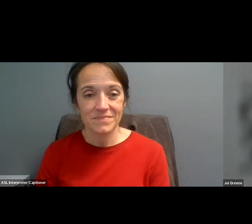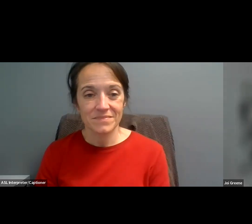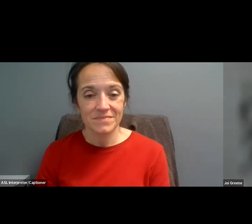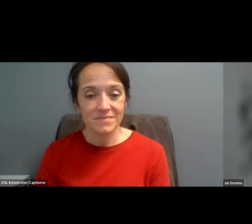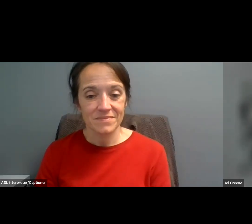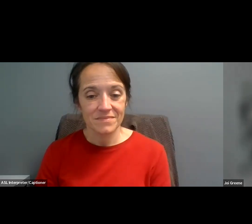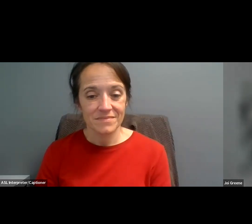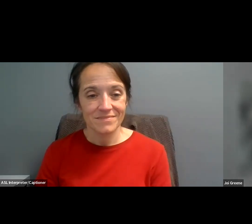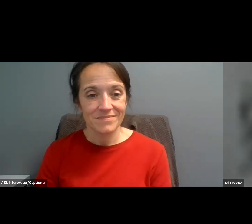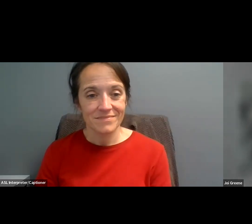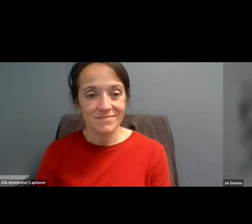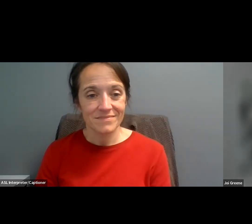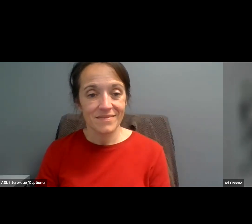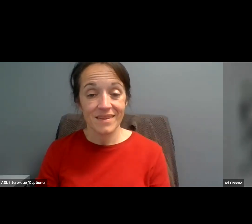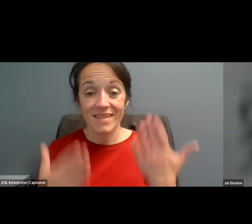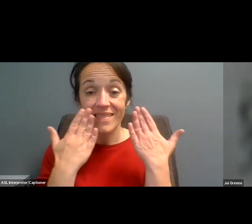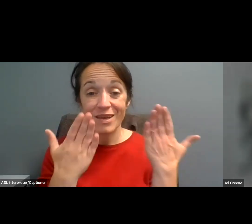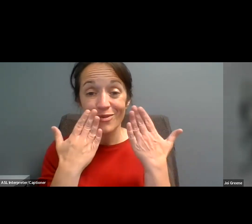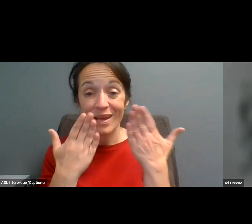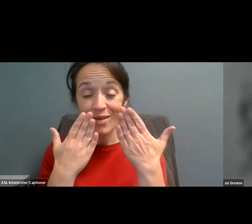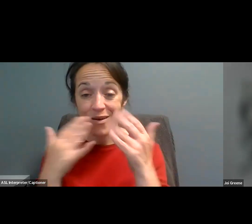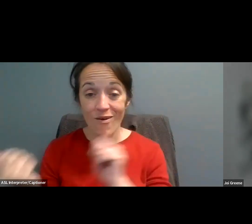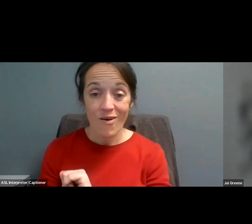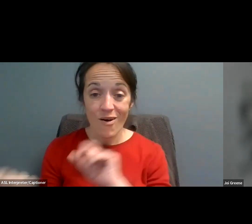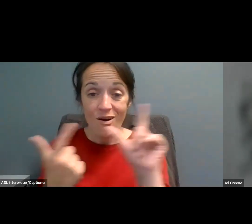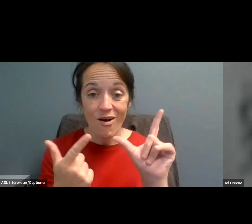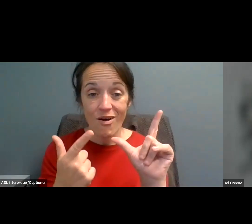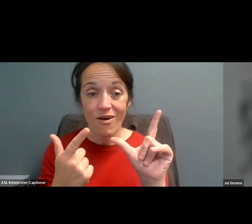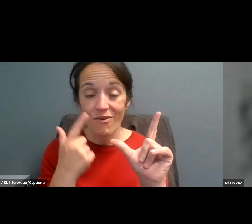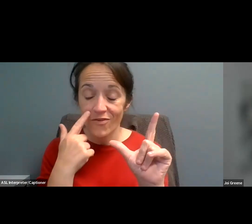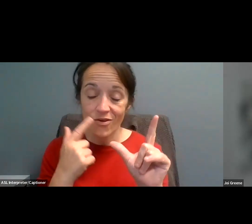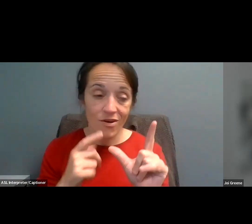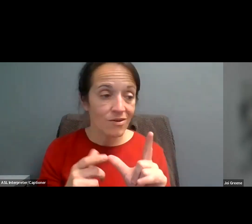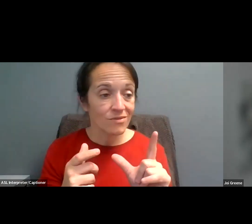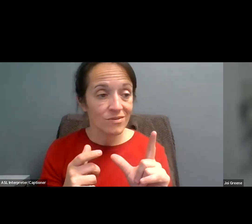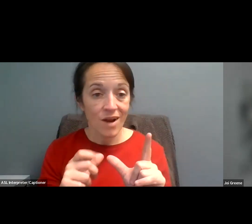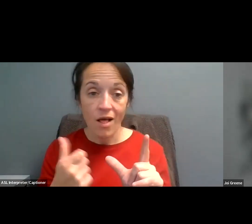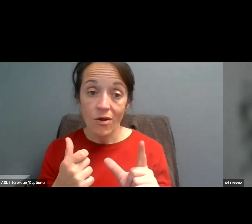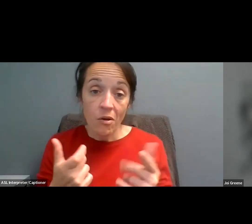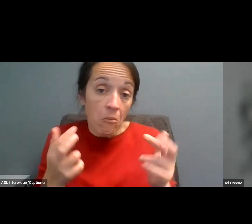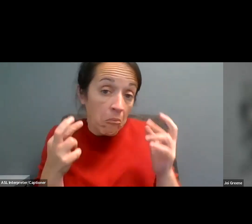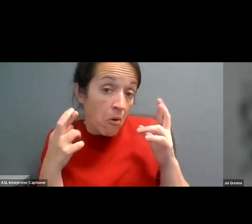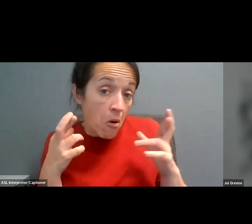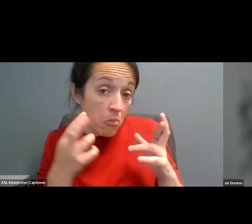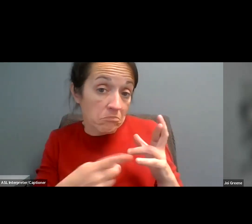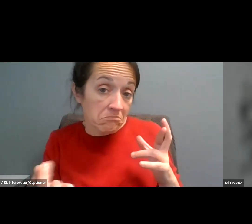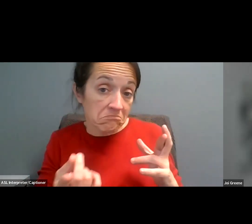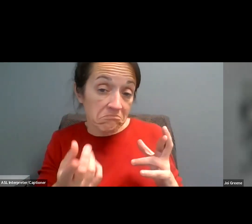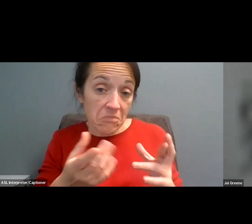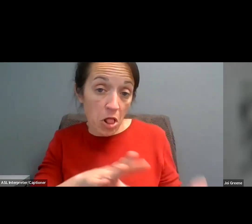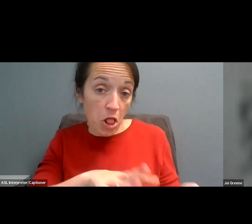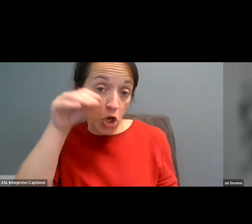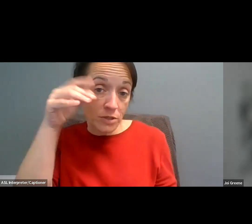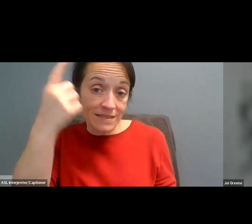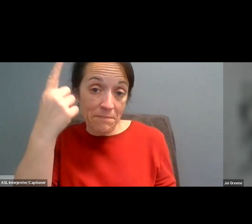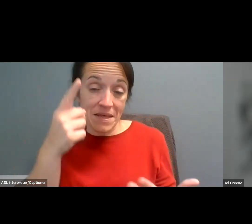Well, thank you everyone for another, hopefully, informative